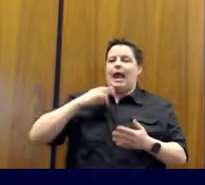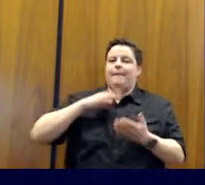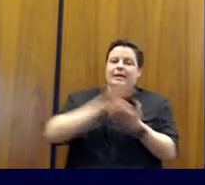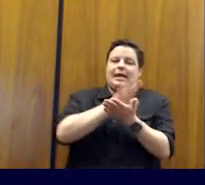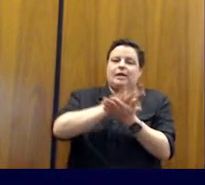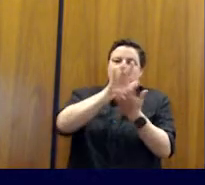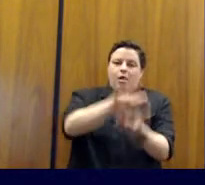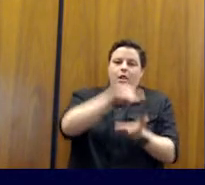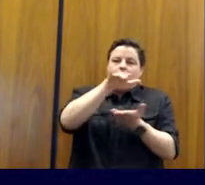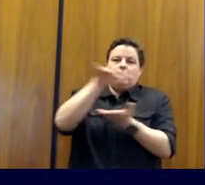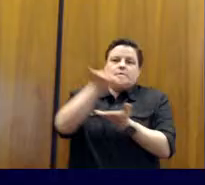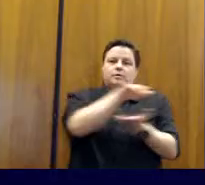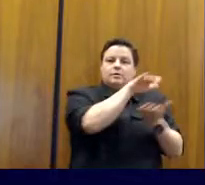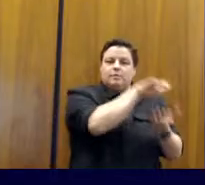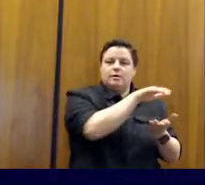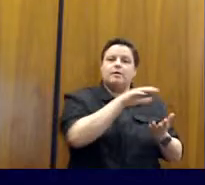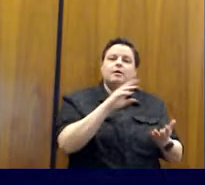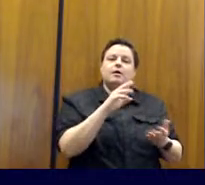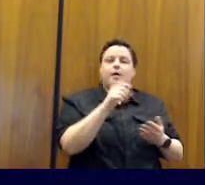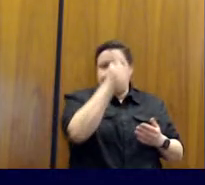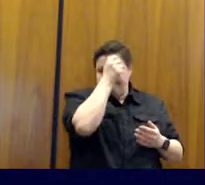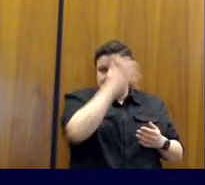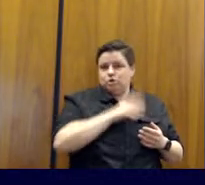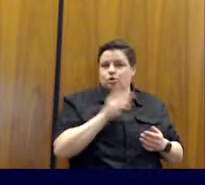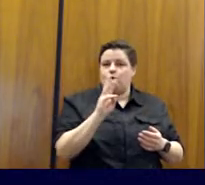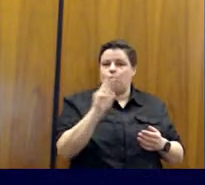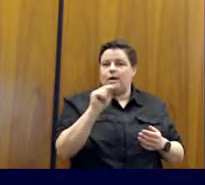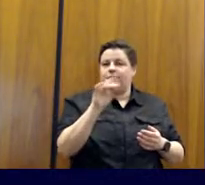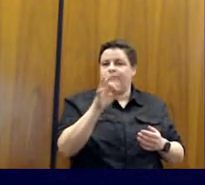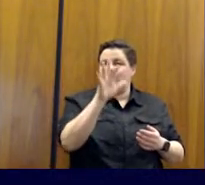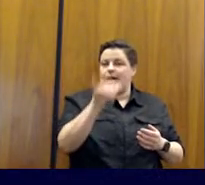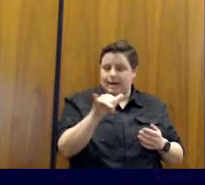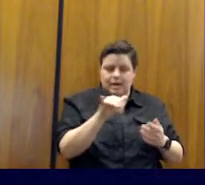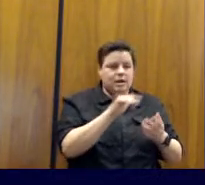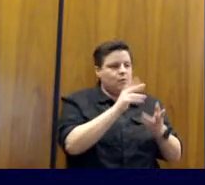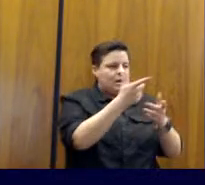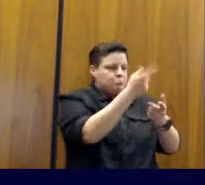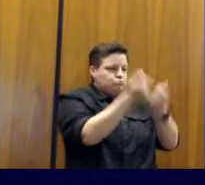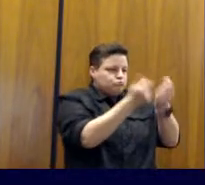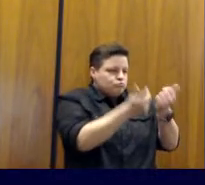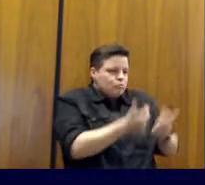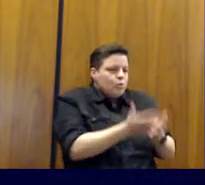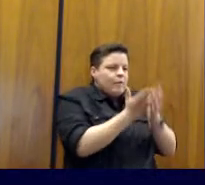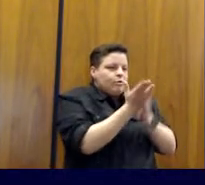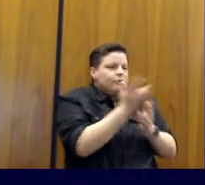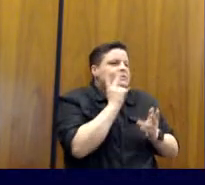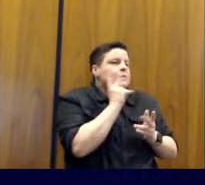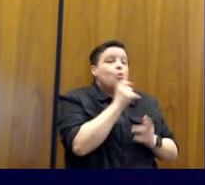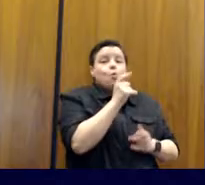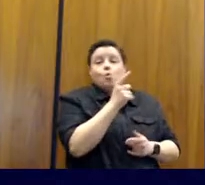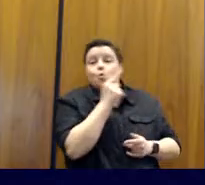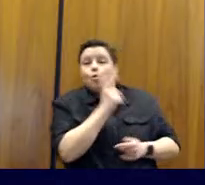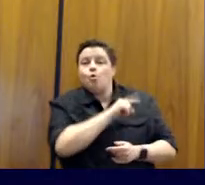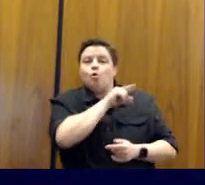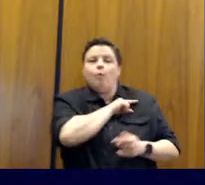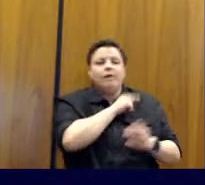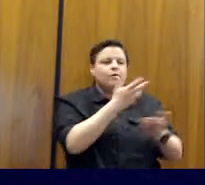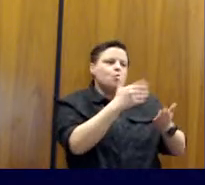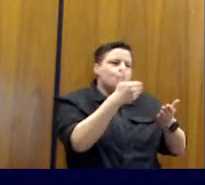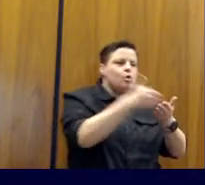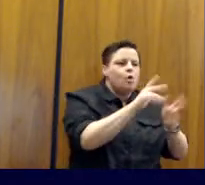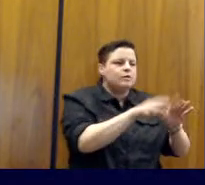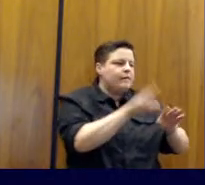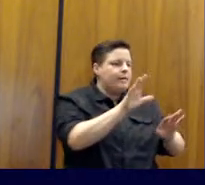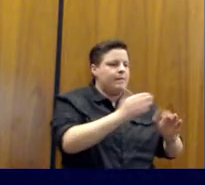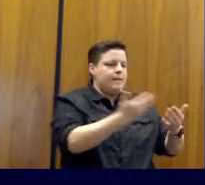to highlight a process that we want to see if they're qualified or unqualified, which basically that means, one, some of the parameters we put in place as far as, one, live in the county